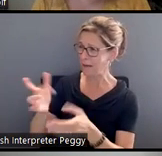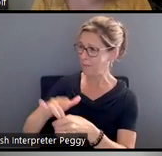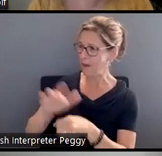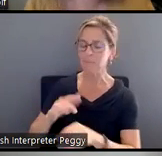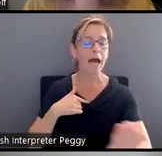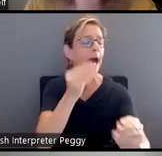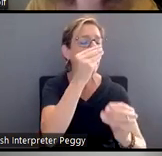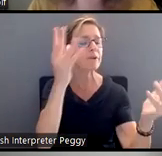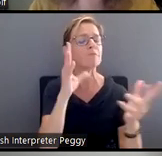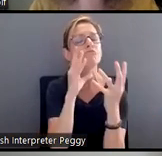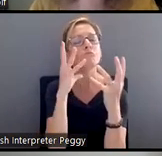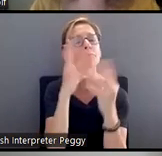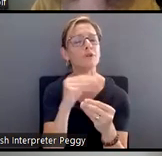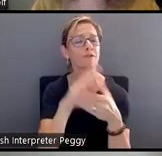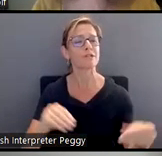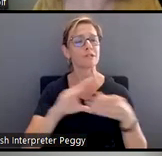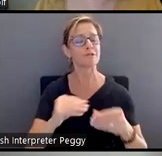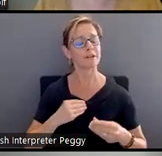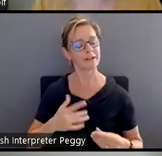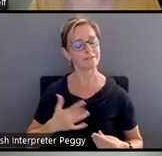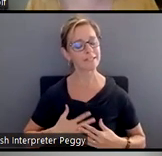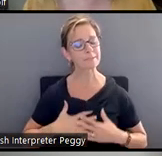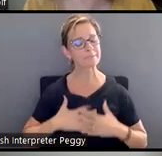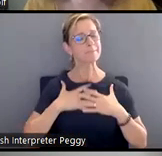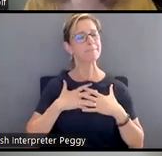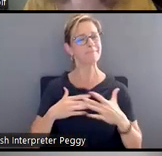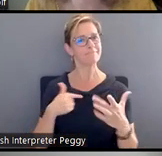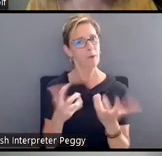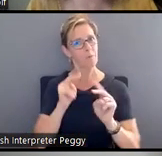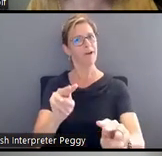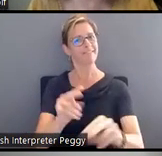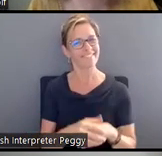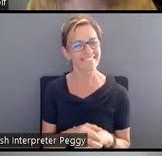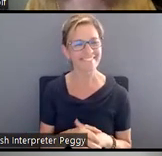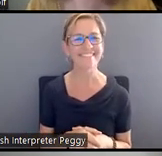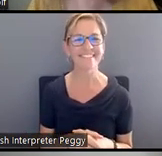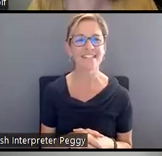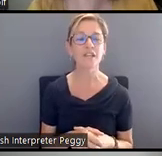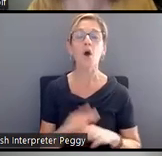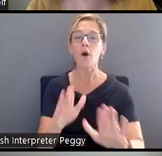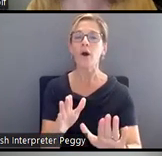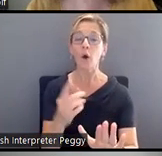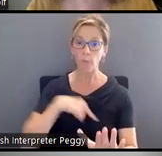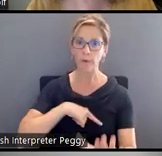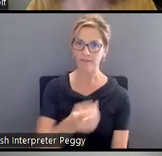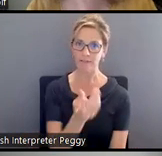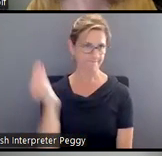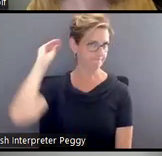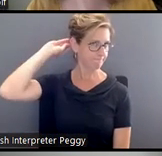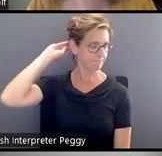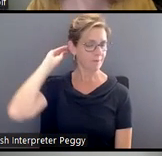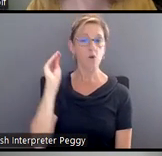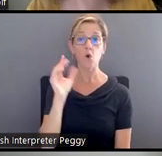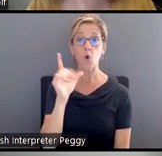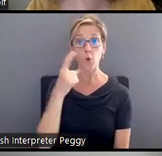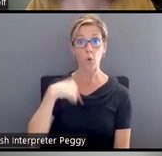So we want to make sure that the people that we encounter, whether we are at a networking event or, whatever it is